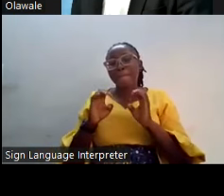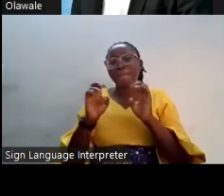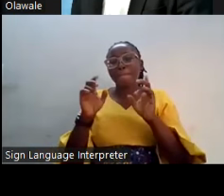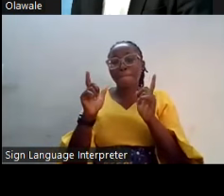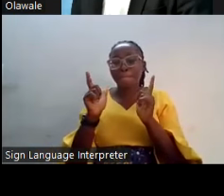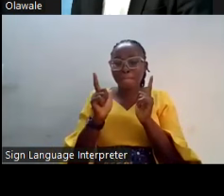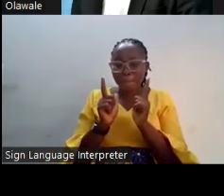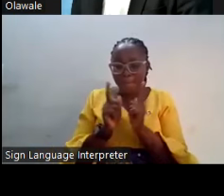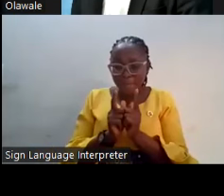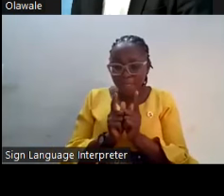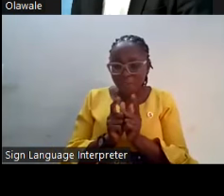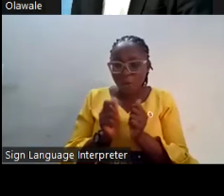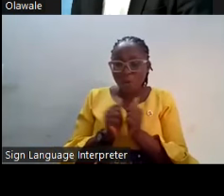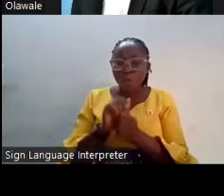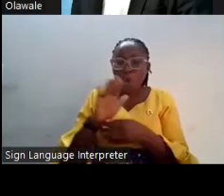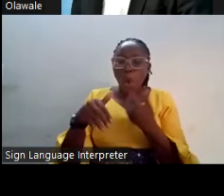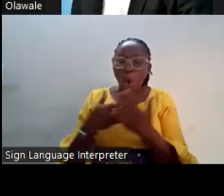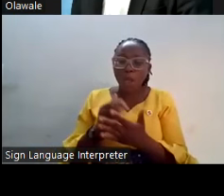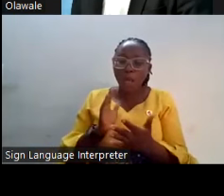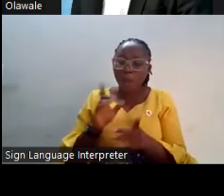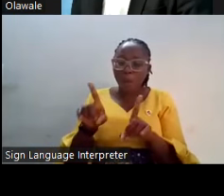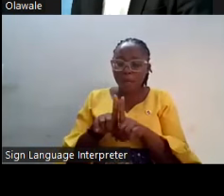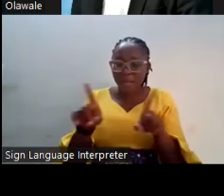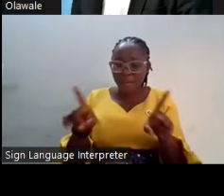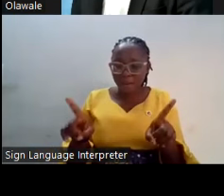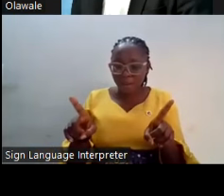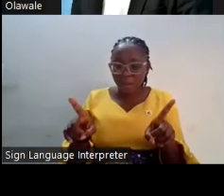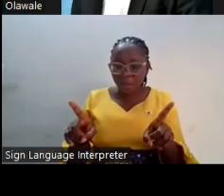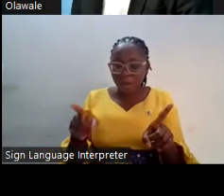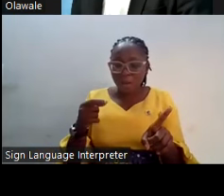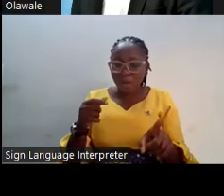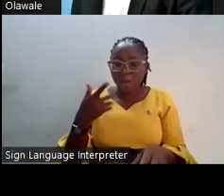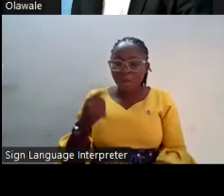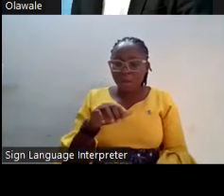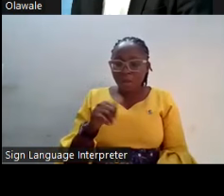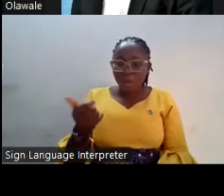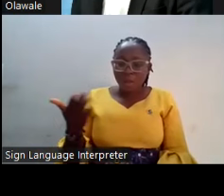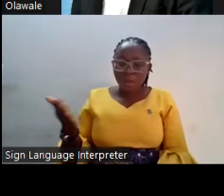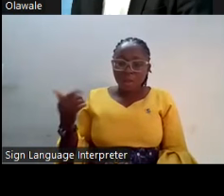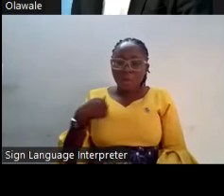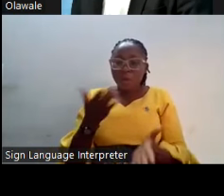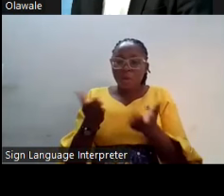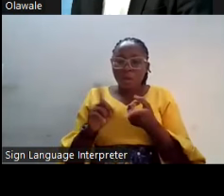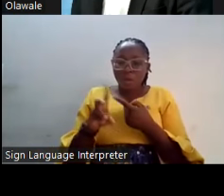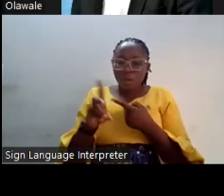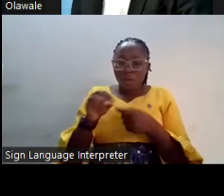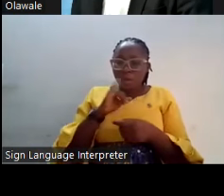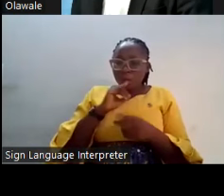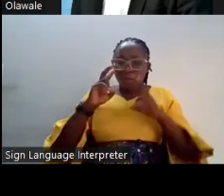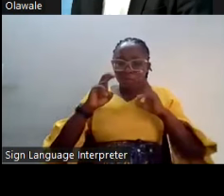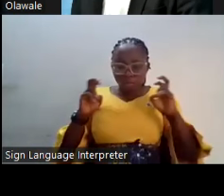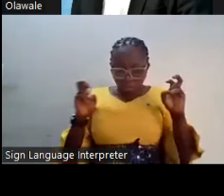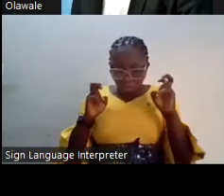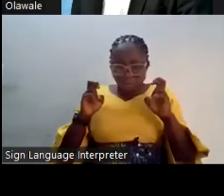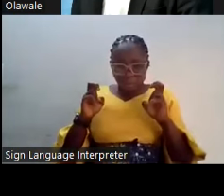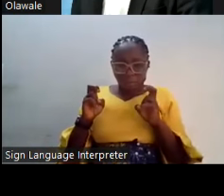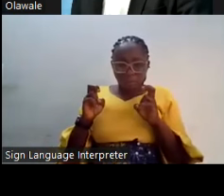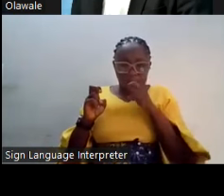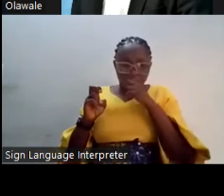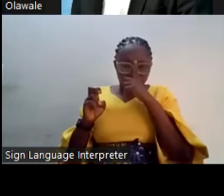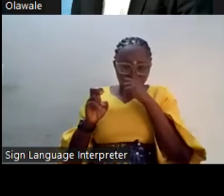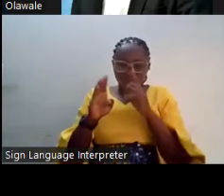by cultural diversity, and we're approaching that. The other thing we want to is assessment bias. One of the